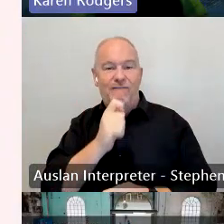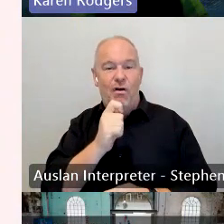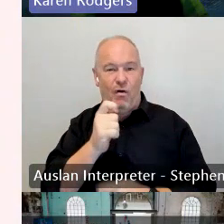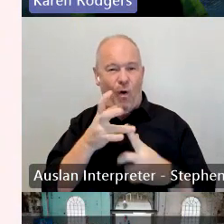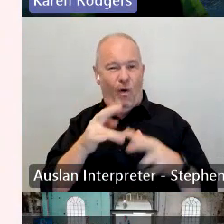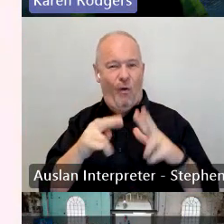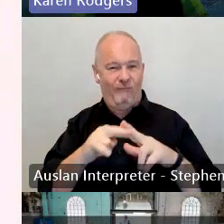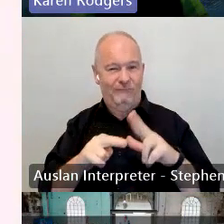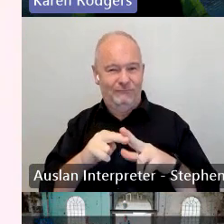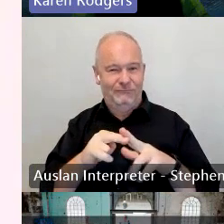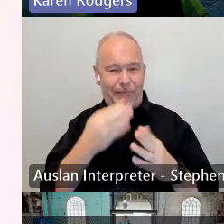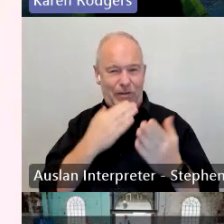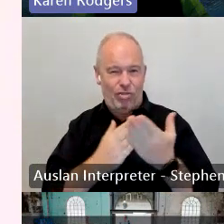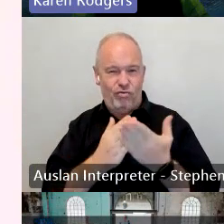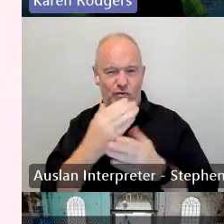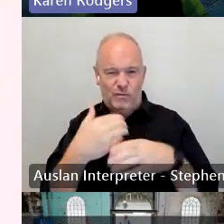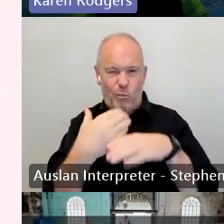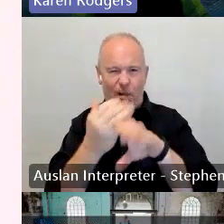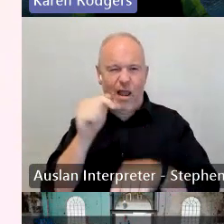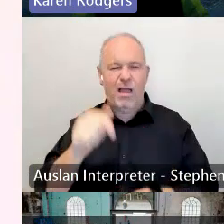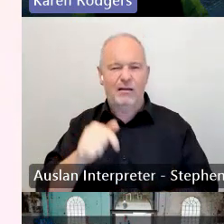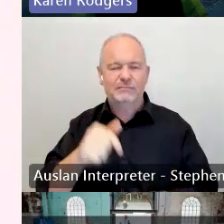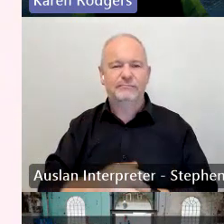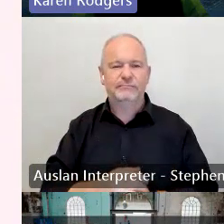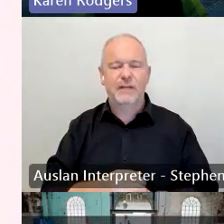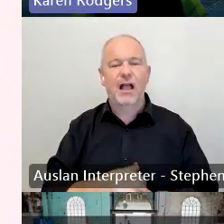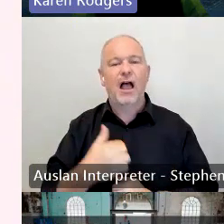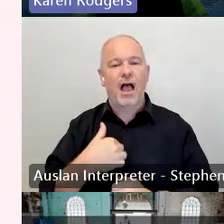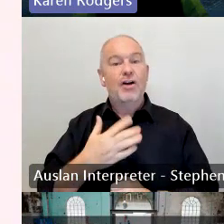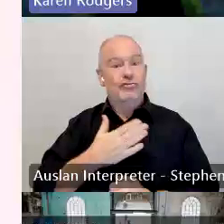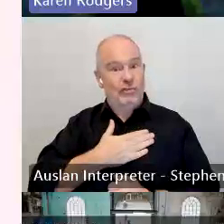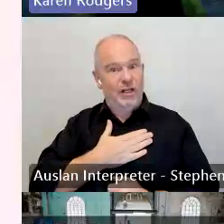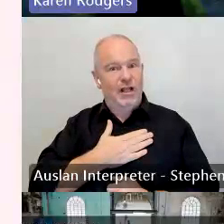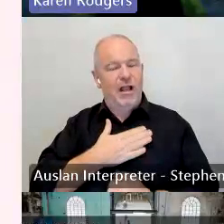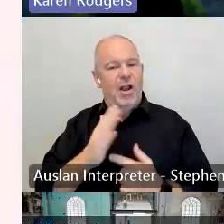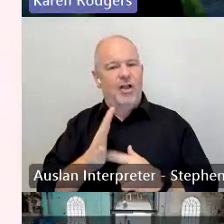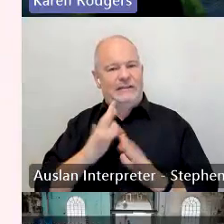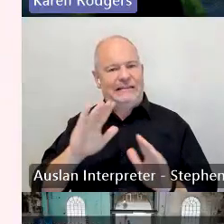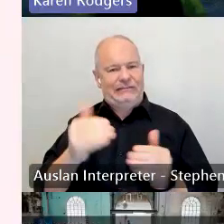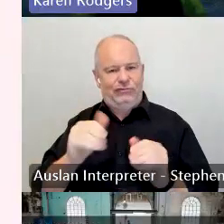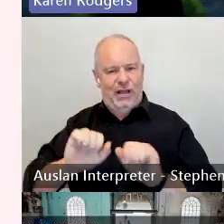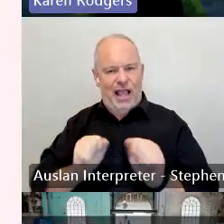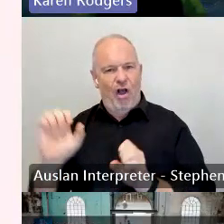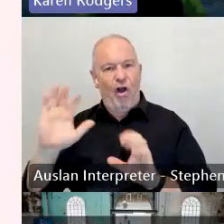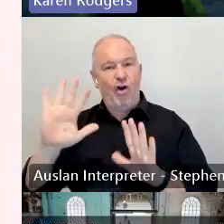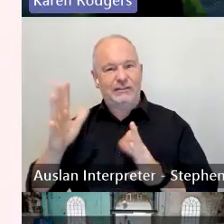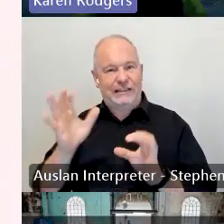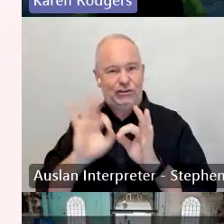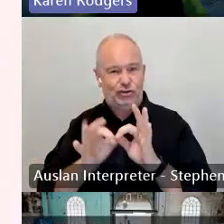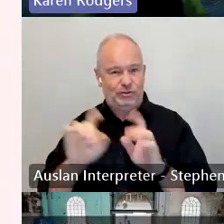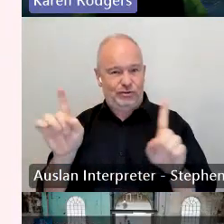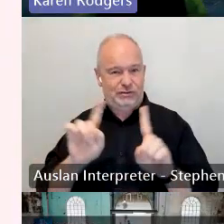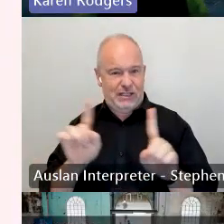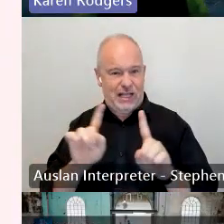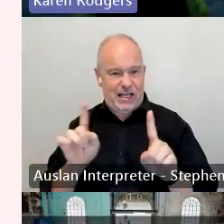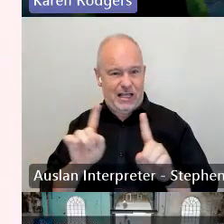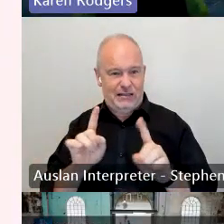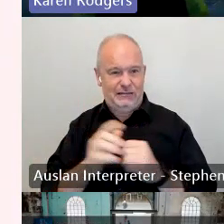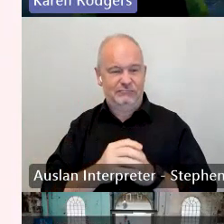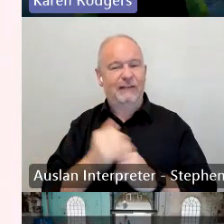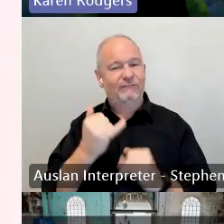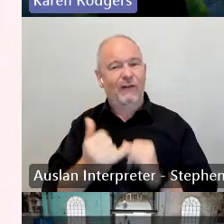the duration of the webinar. I would really like to introduce our Auslan interpreters today. We are